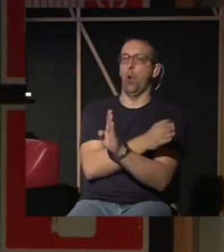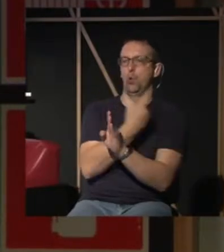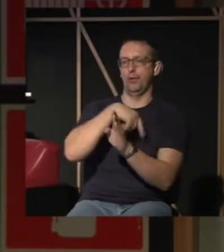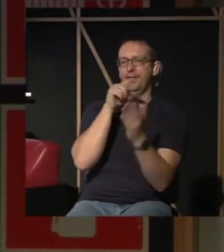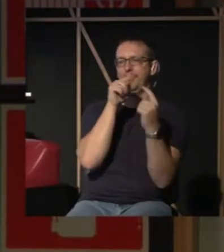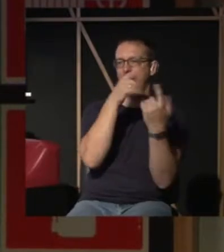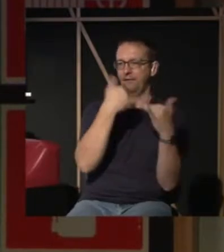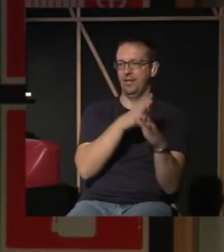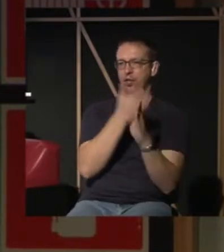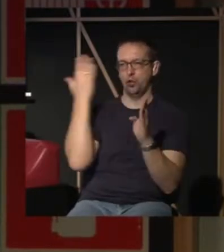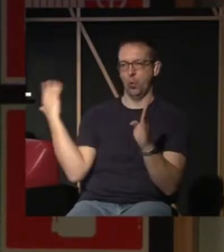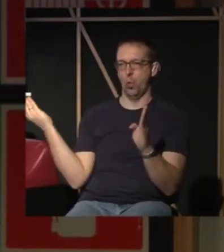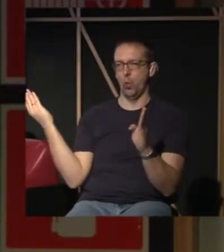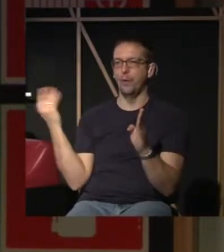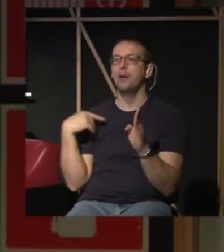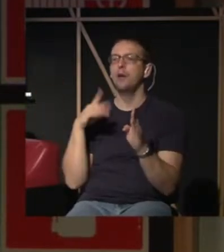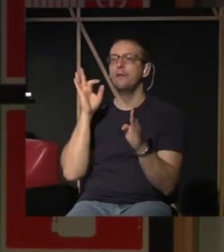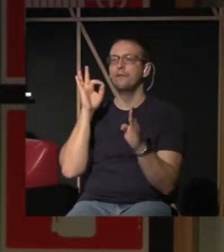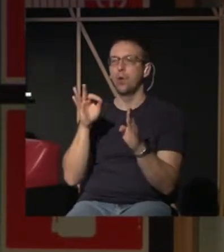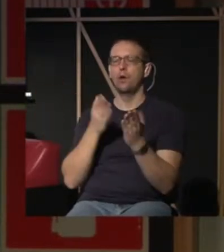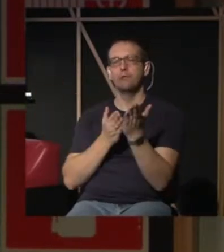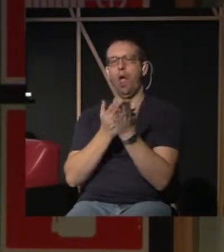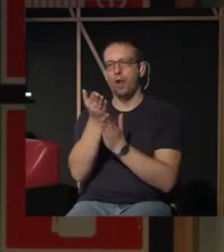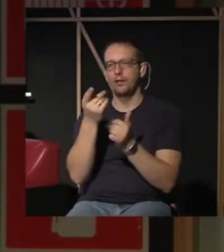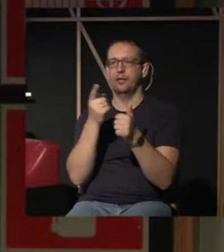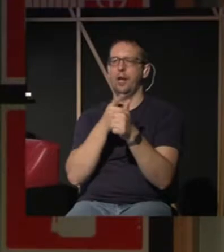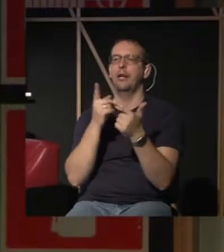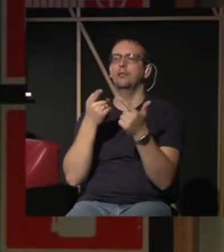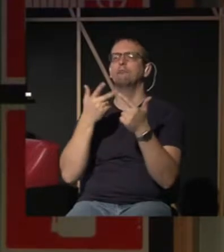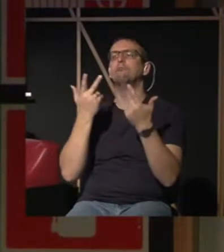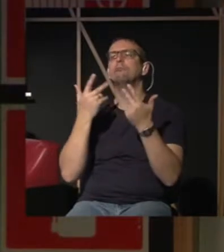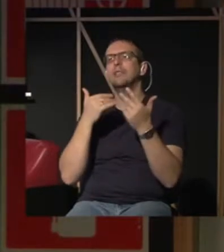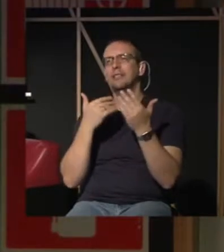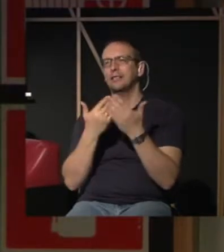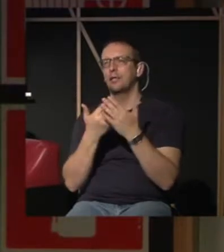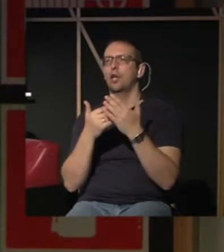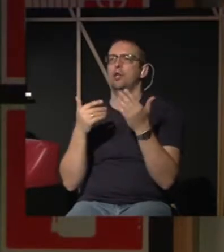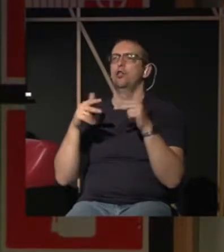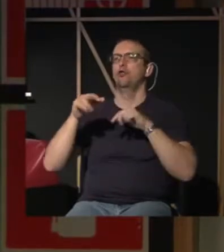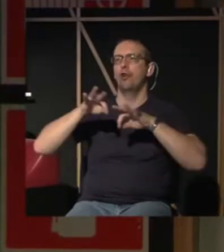social, environmental, and economic spheres. And here you see that we have